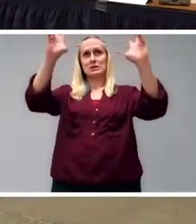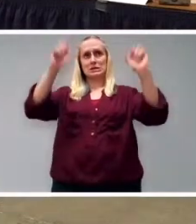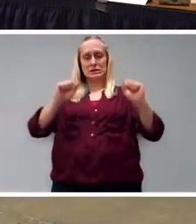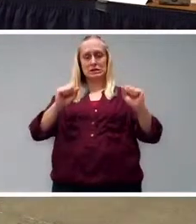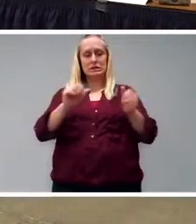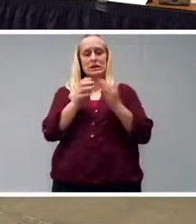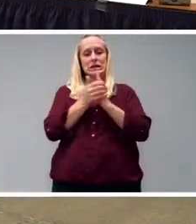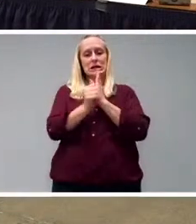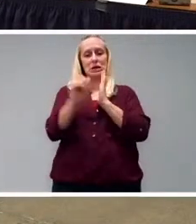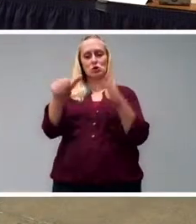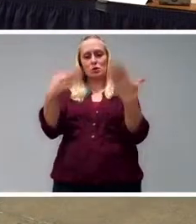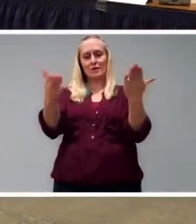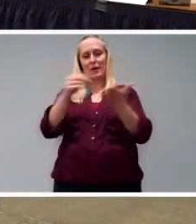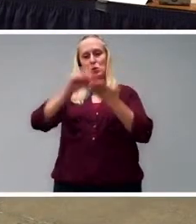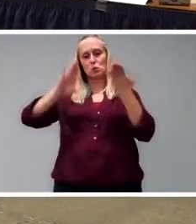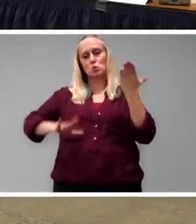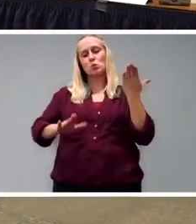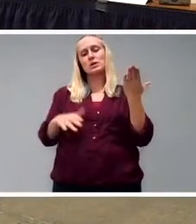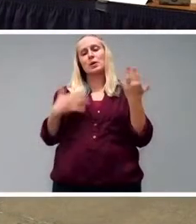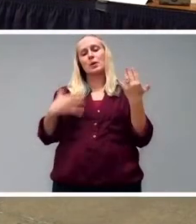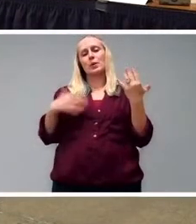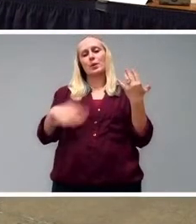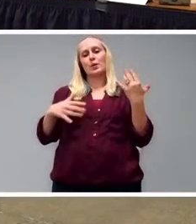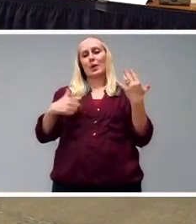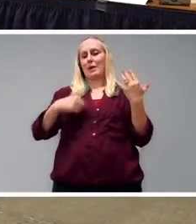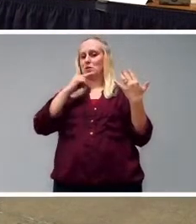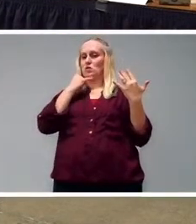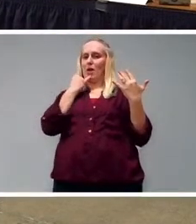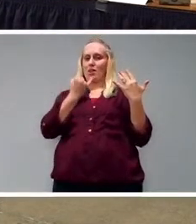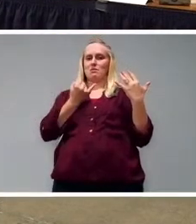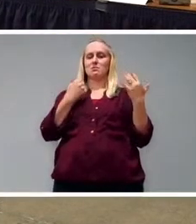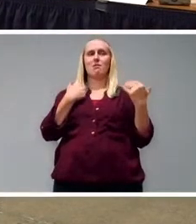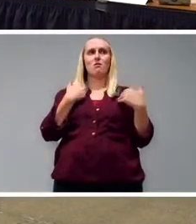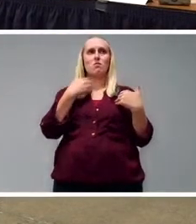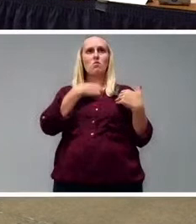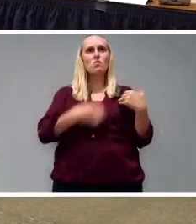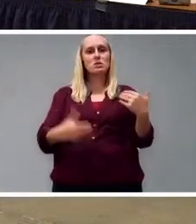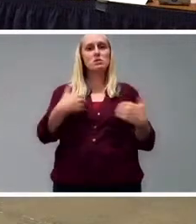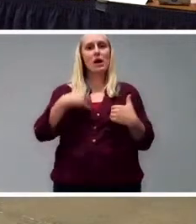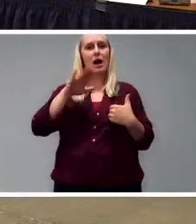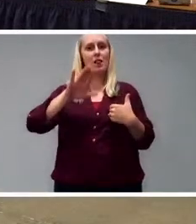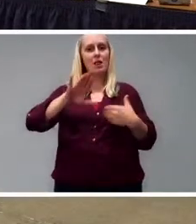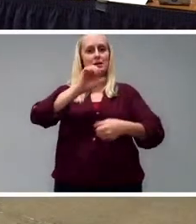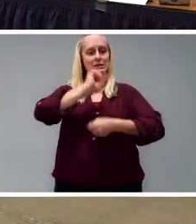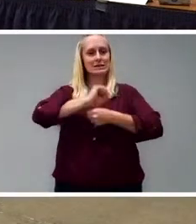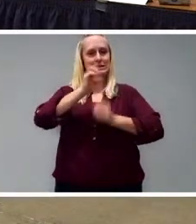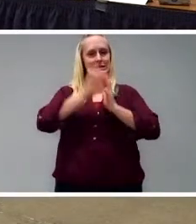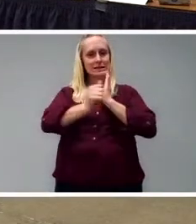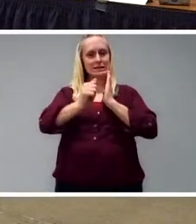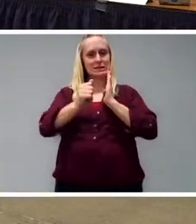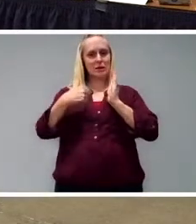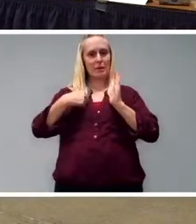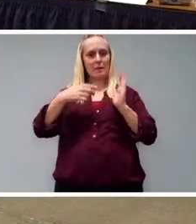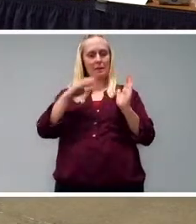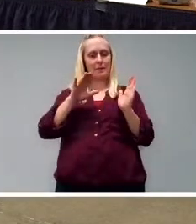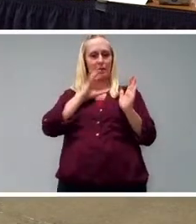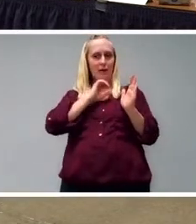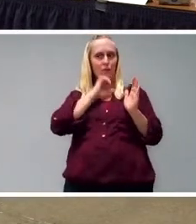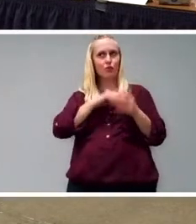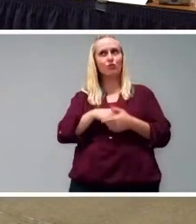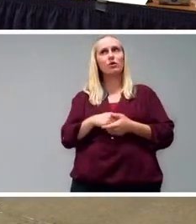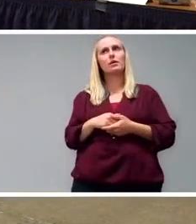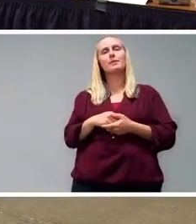you're giving these students is, I'm a little bit jealous. I wish I had those skills when I was at that age. Me too. I just want to give